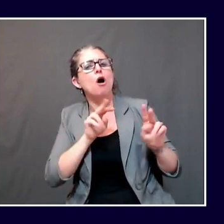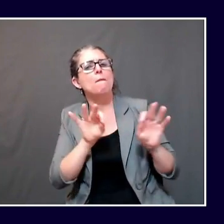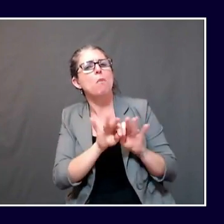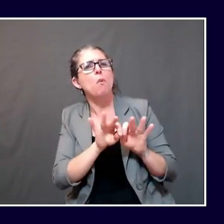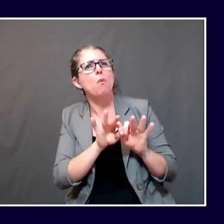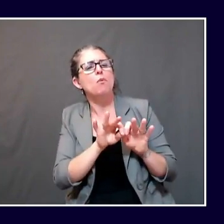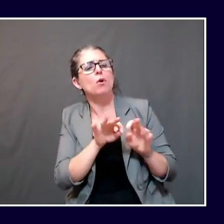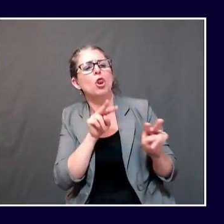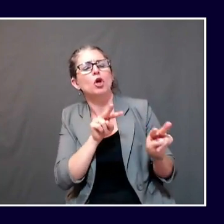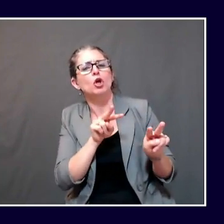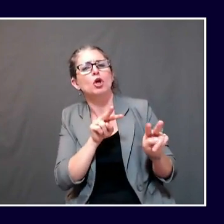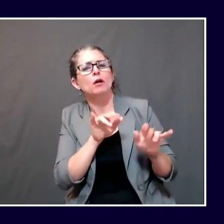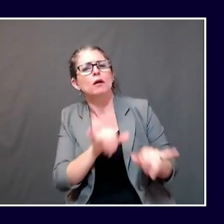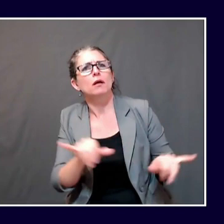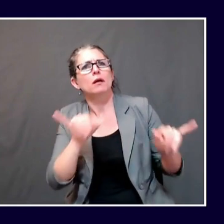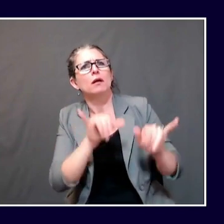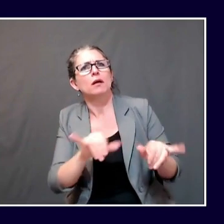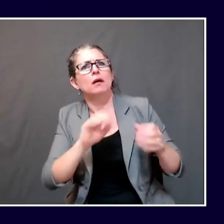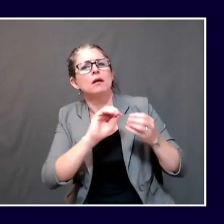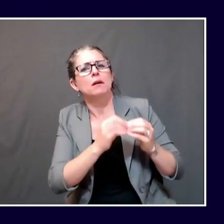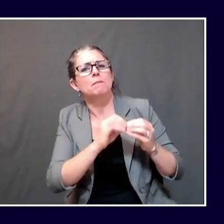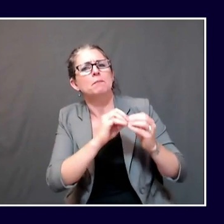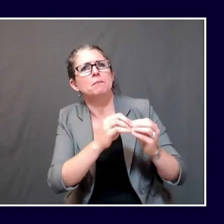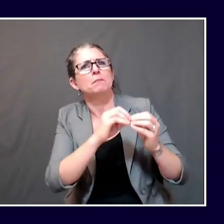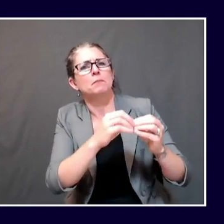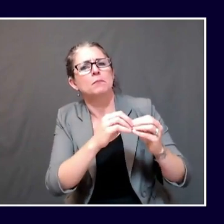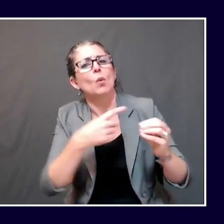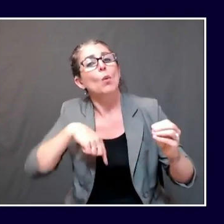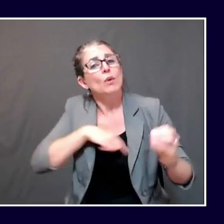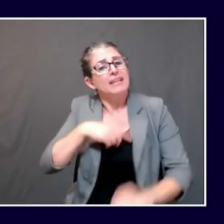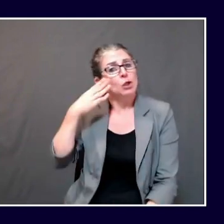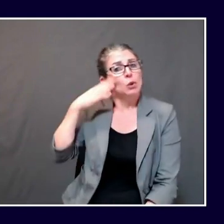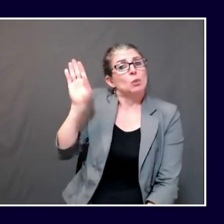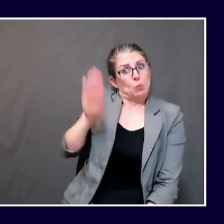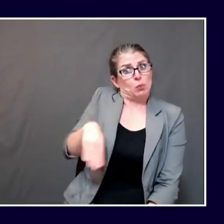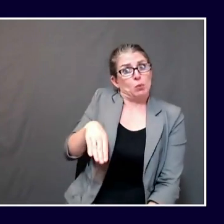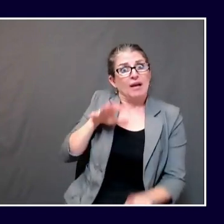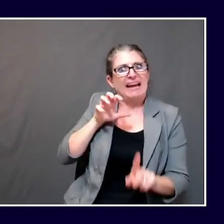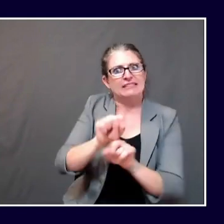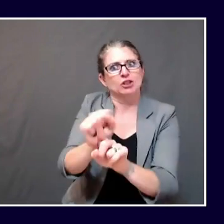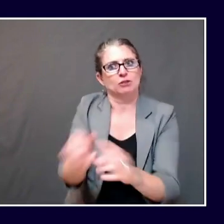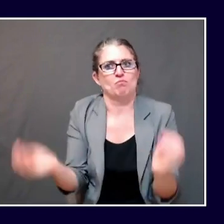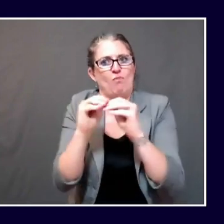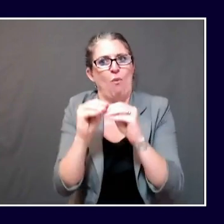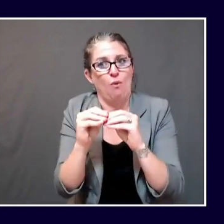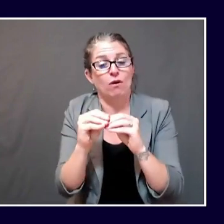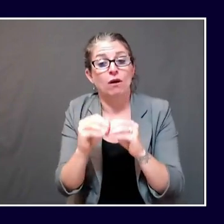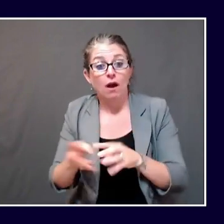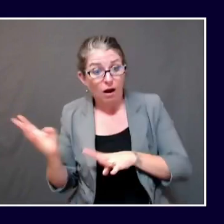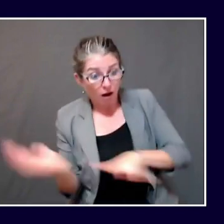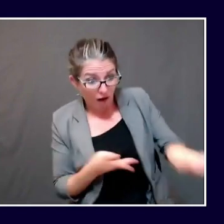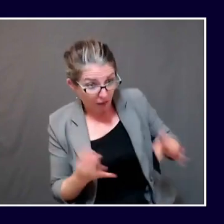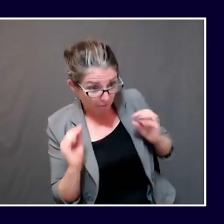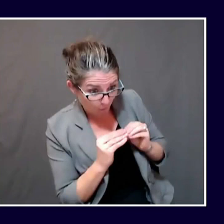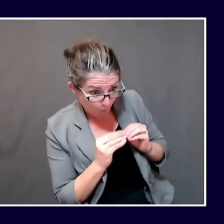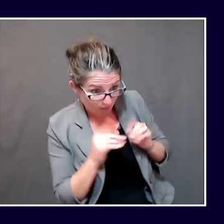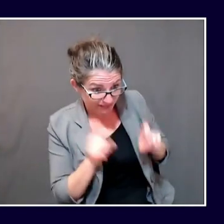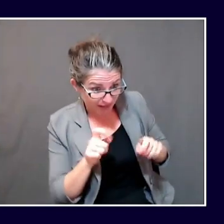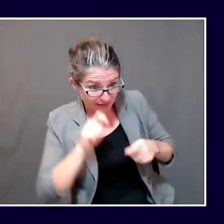here overall is that even though we anticipated finding new cases because we set out to look for